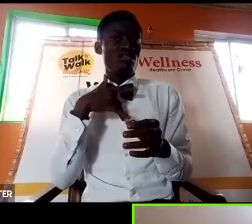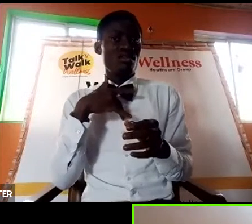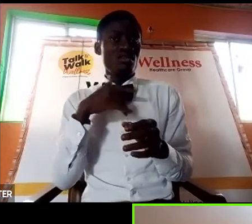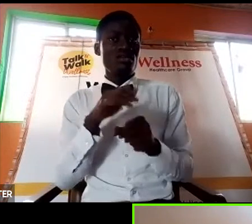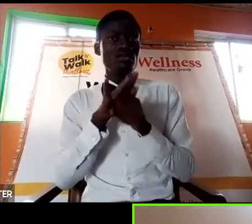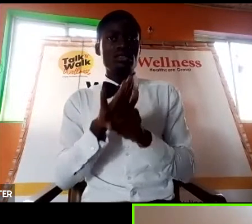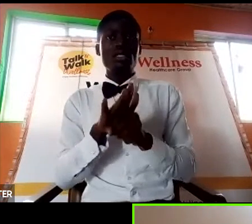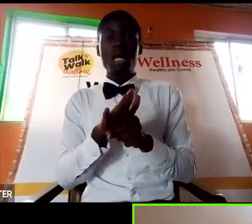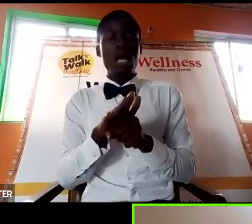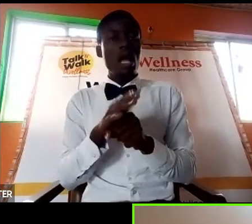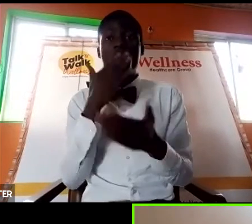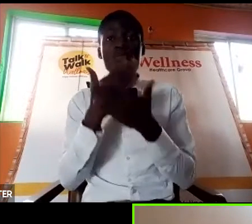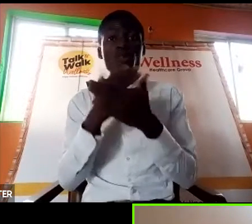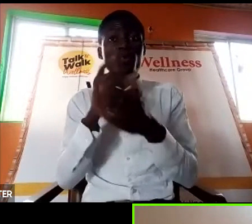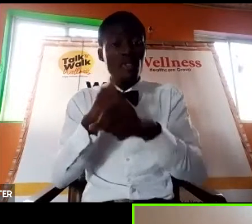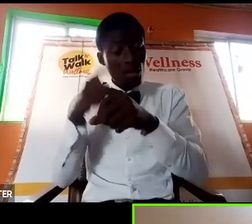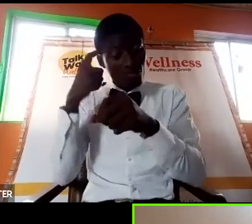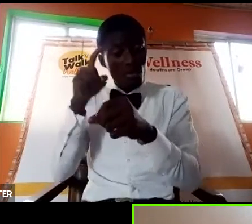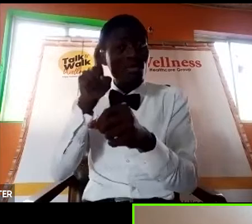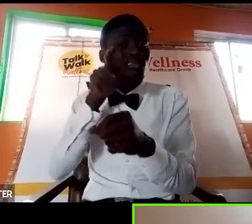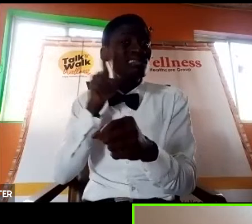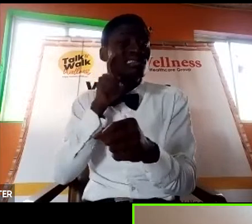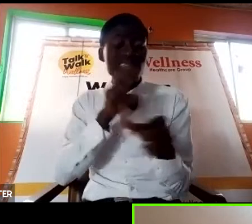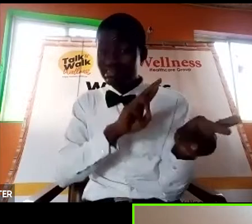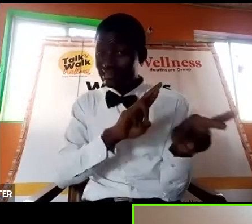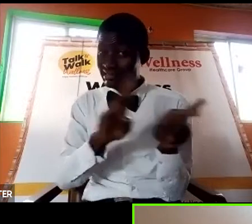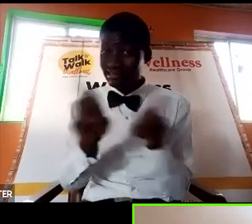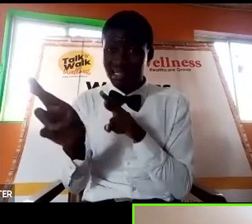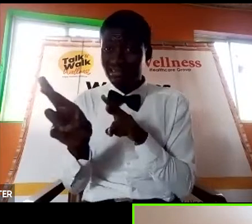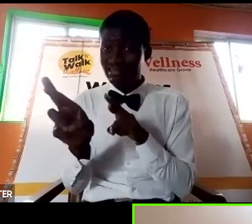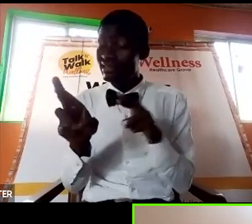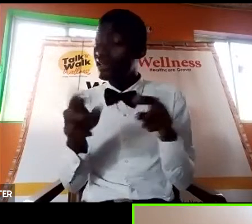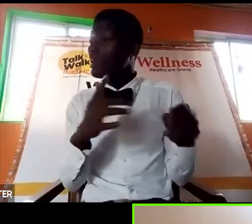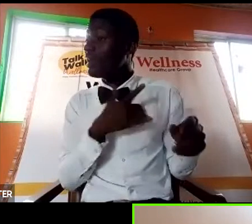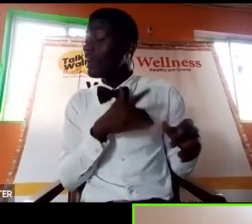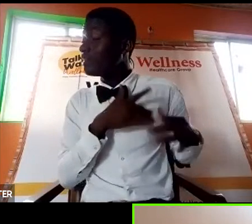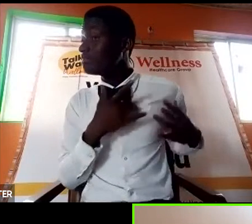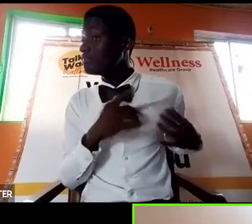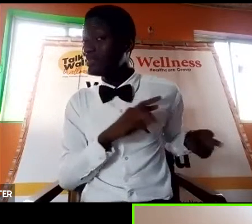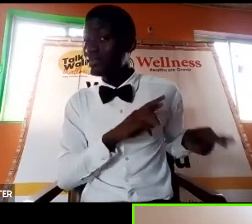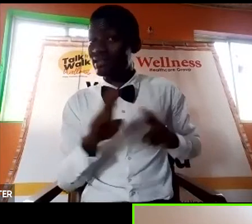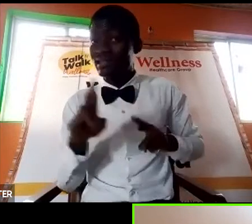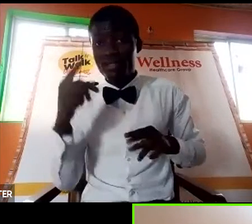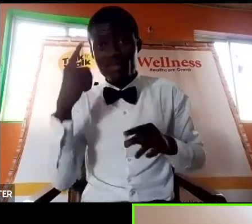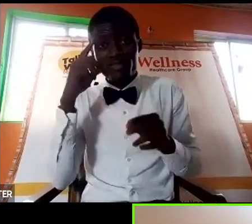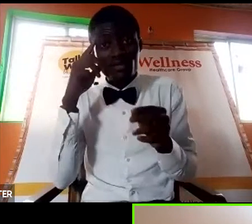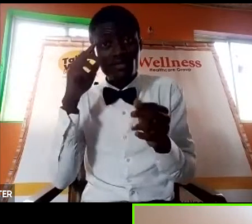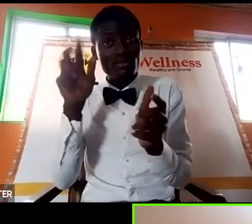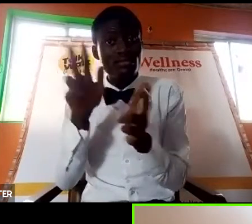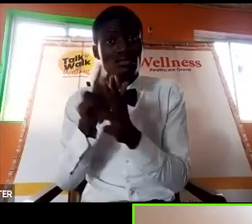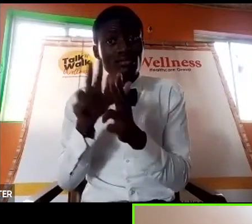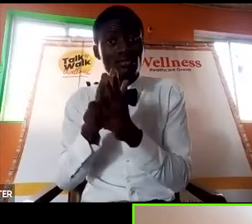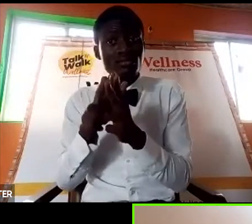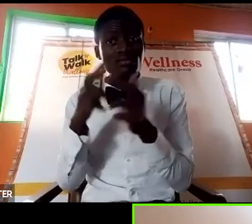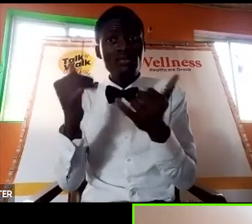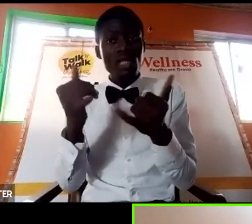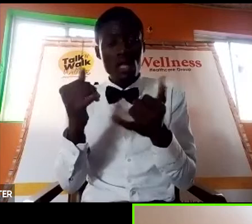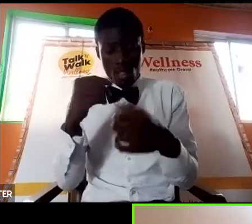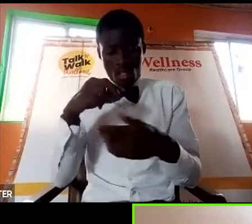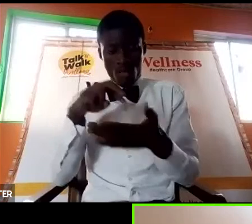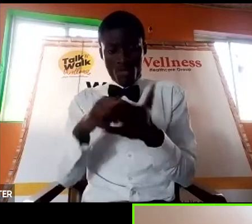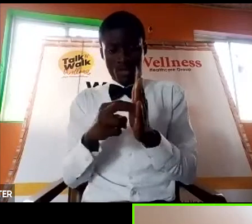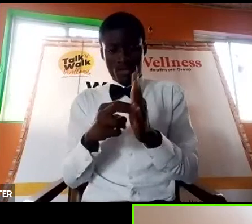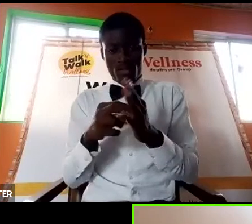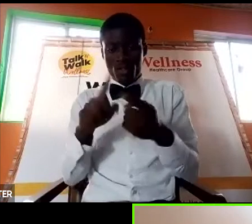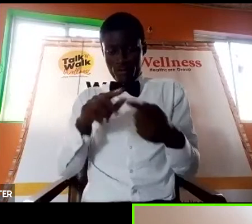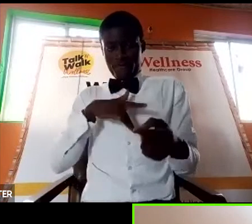say, just make love to me. Let me feel good. Like, let me release those feel good hormones that are going to make me feel good. Right?